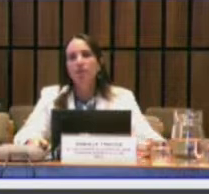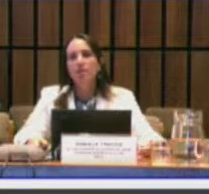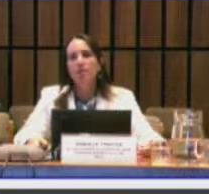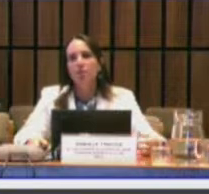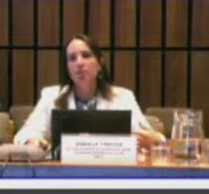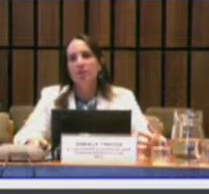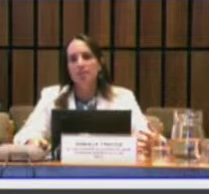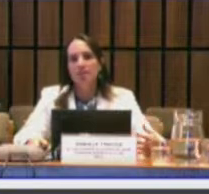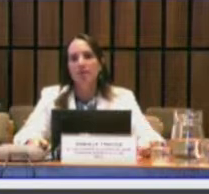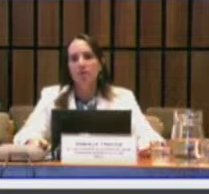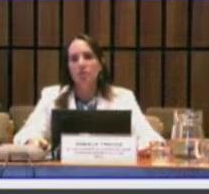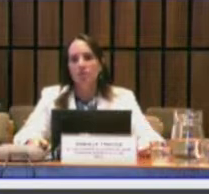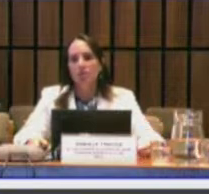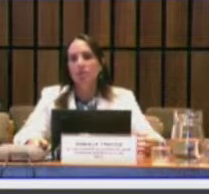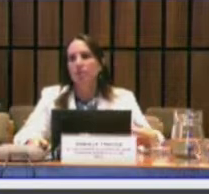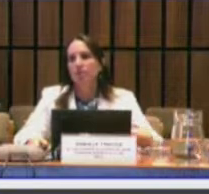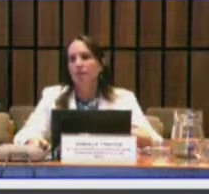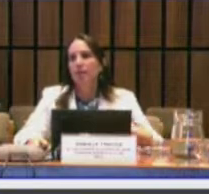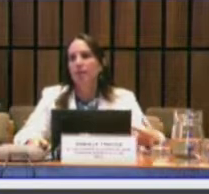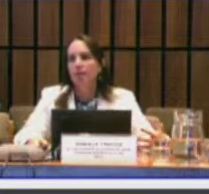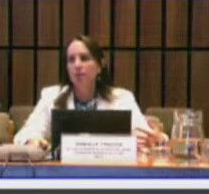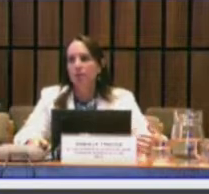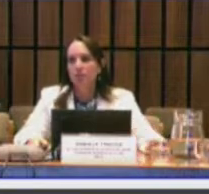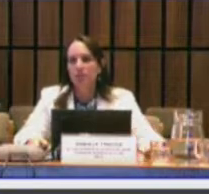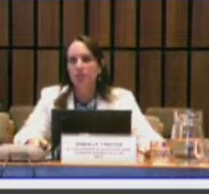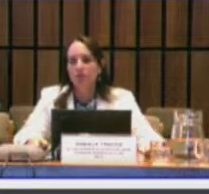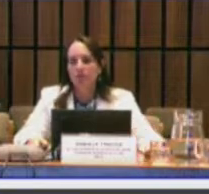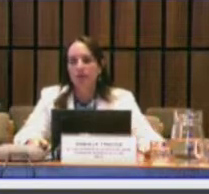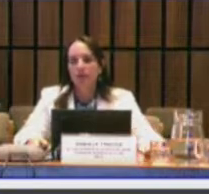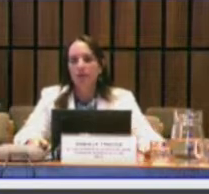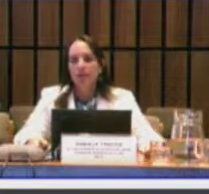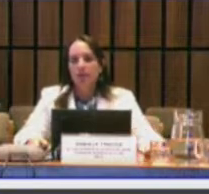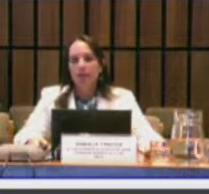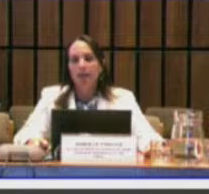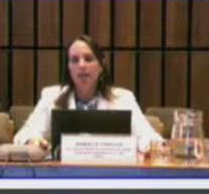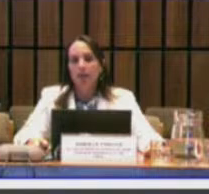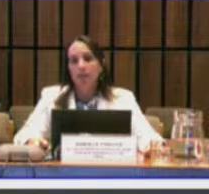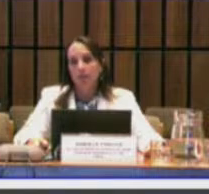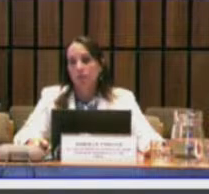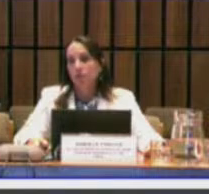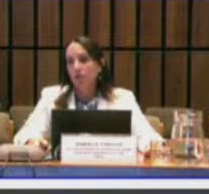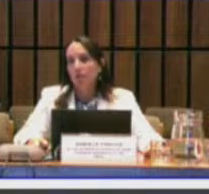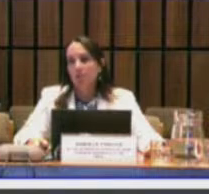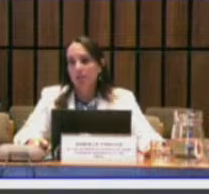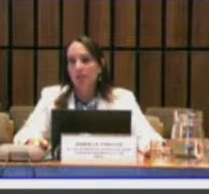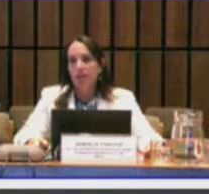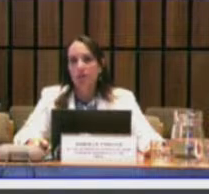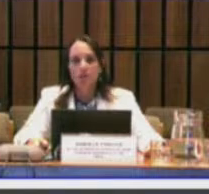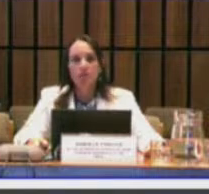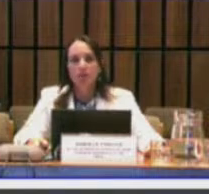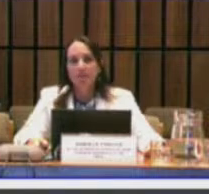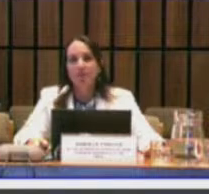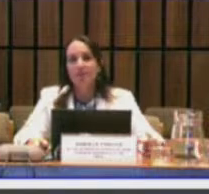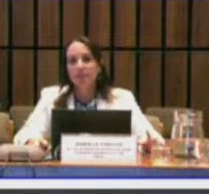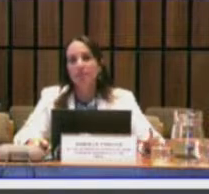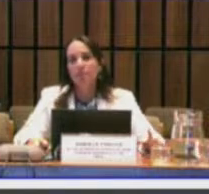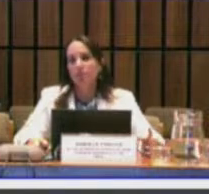and reducing inequality gaps. We still have a big gap in